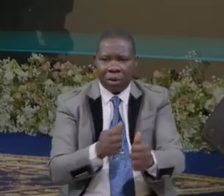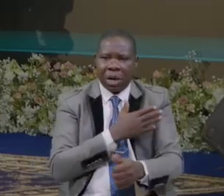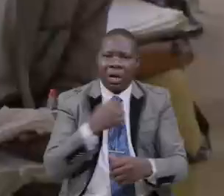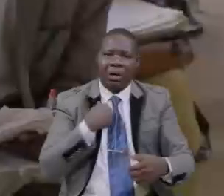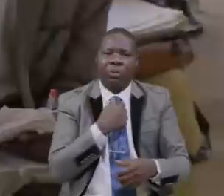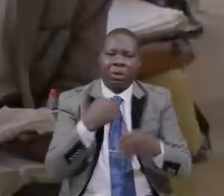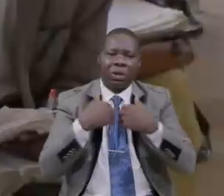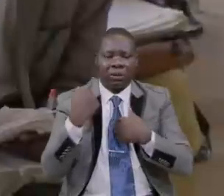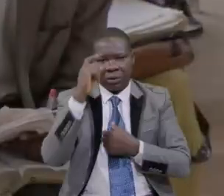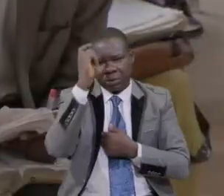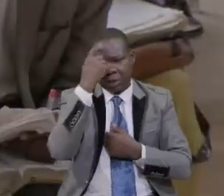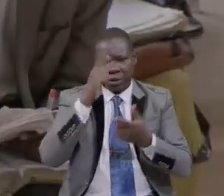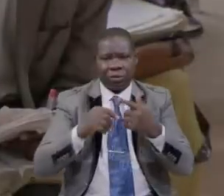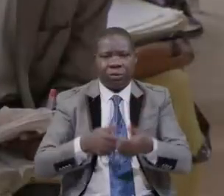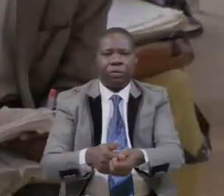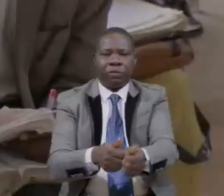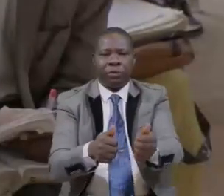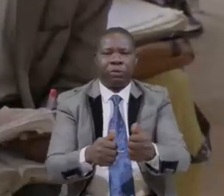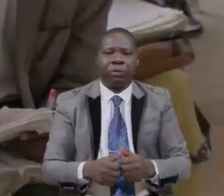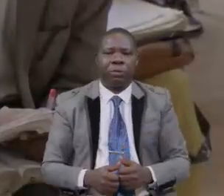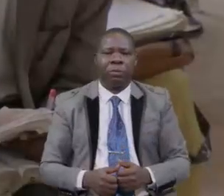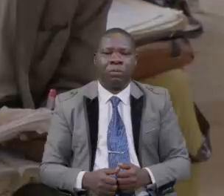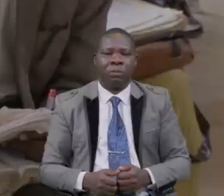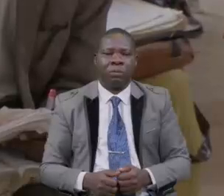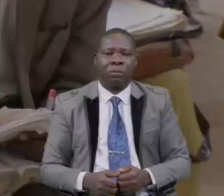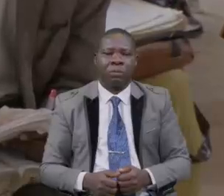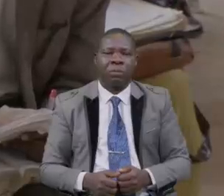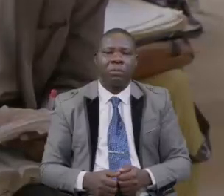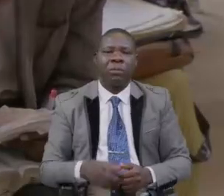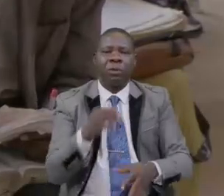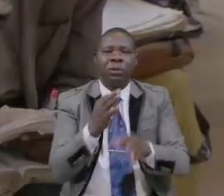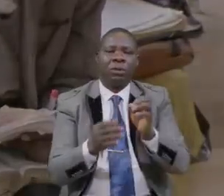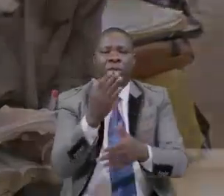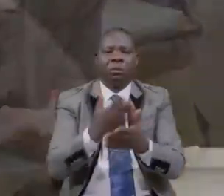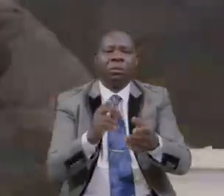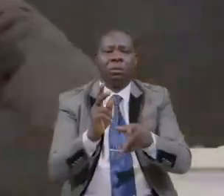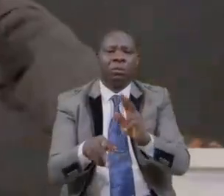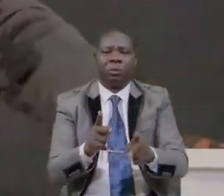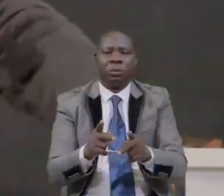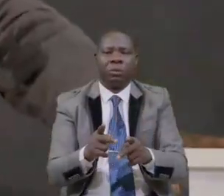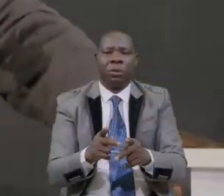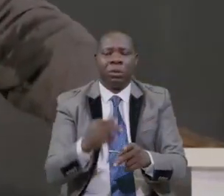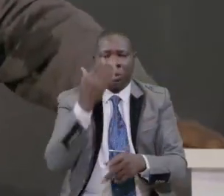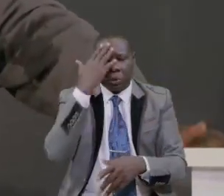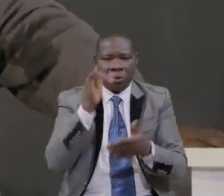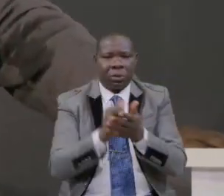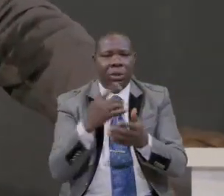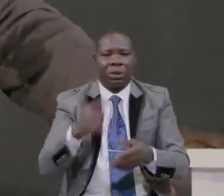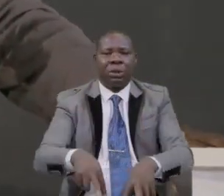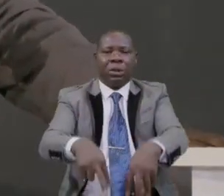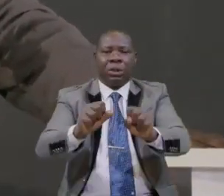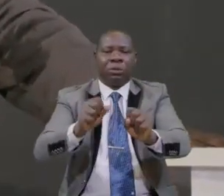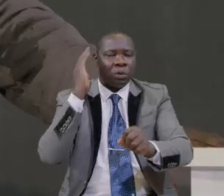follow. If some people knew that the rapture was going to take